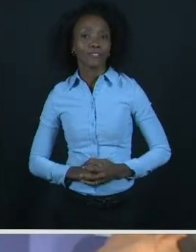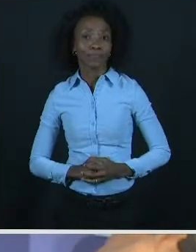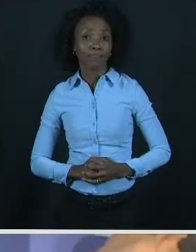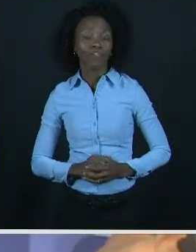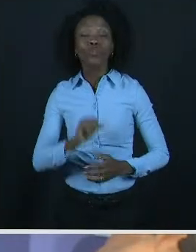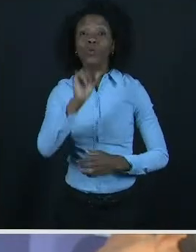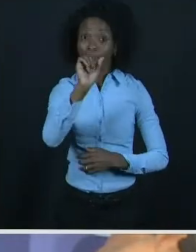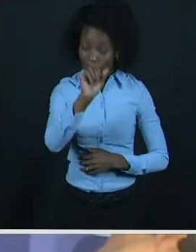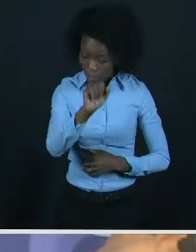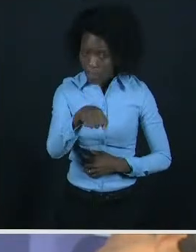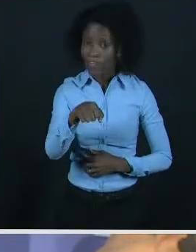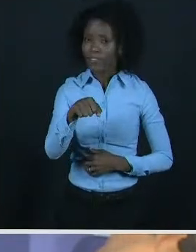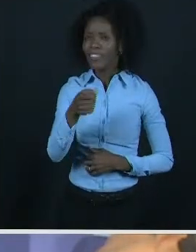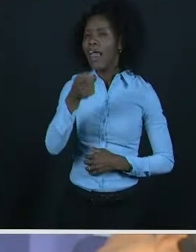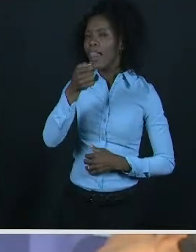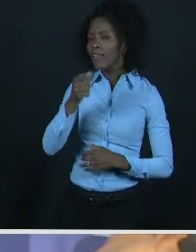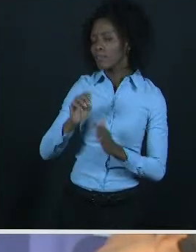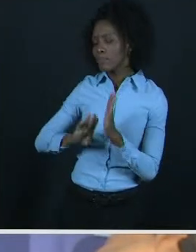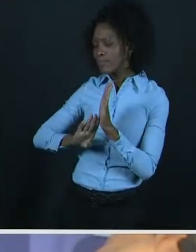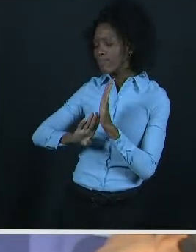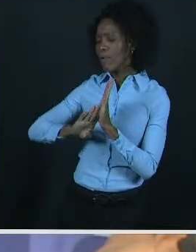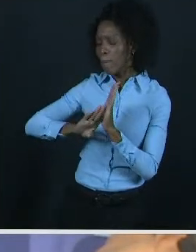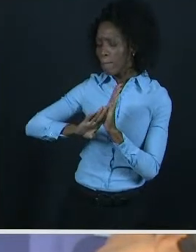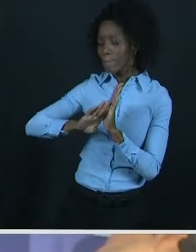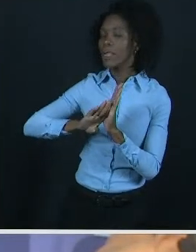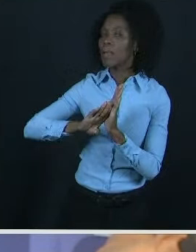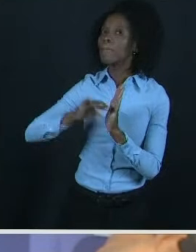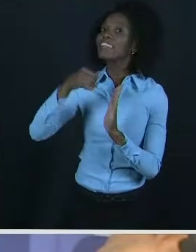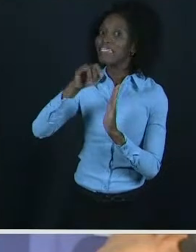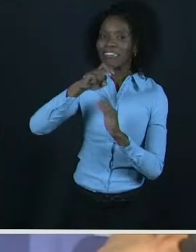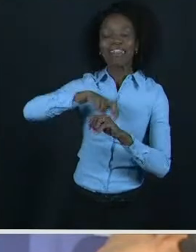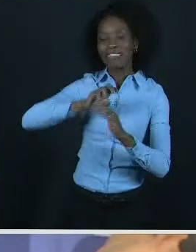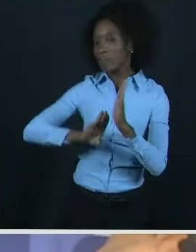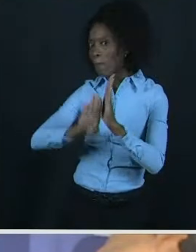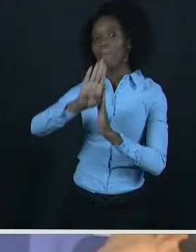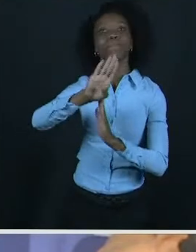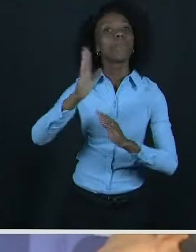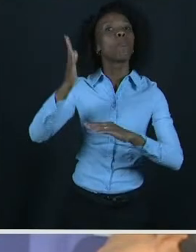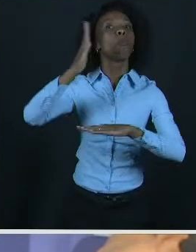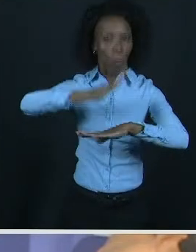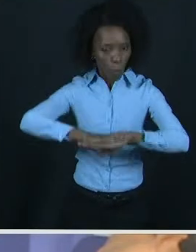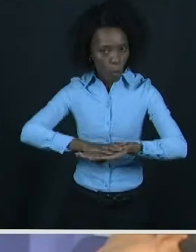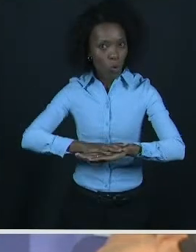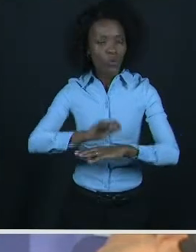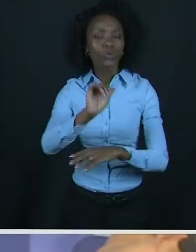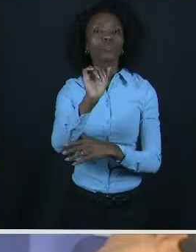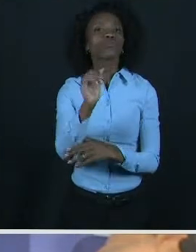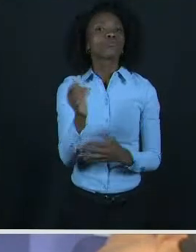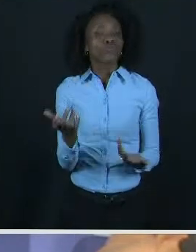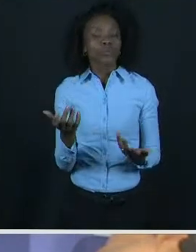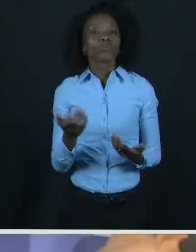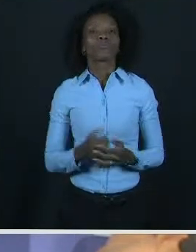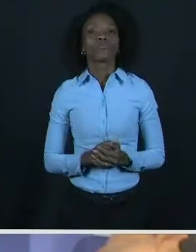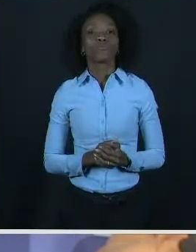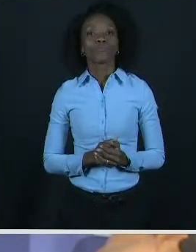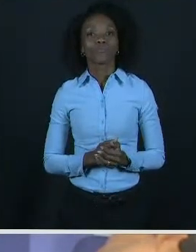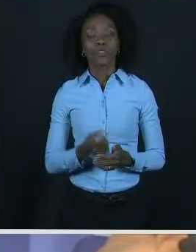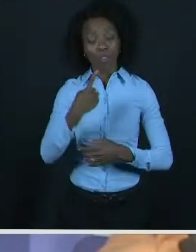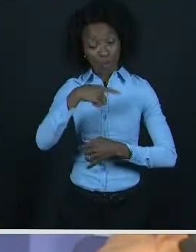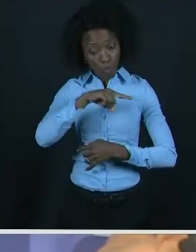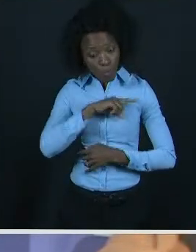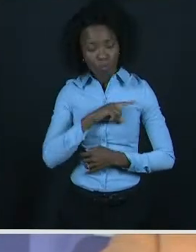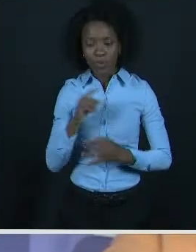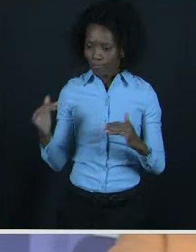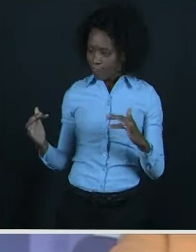it was admitted, but much more still needs to be done. So having called the